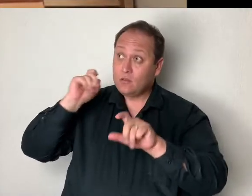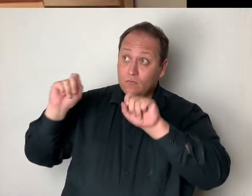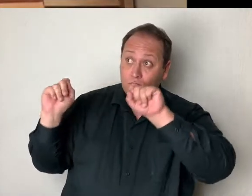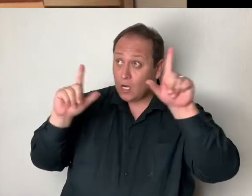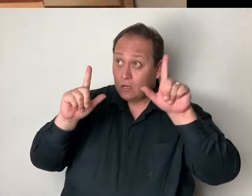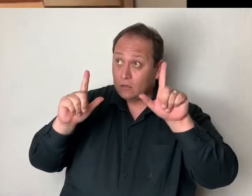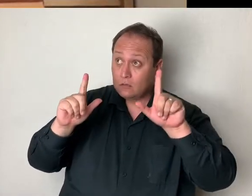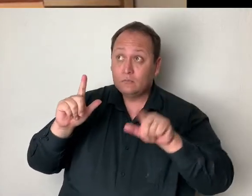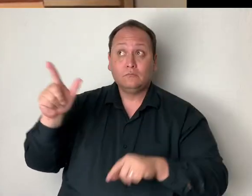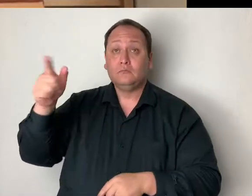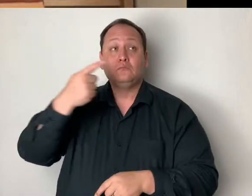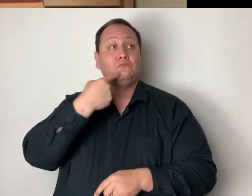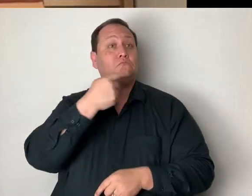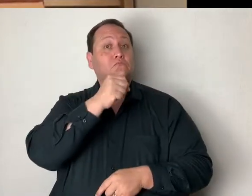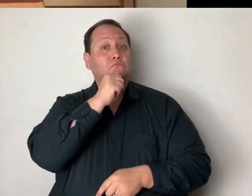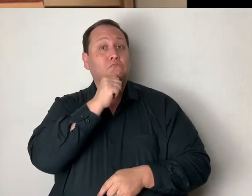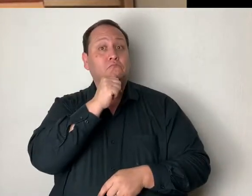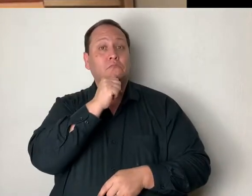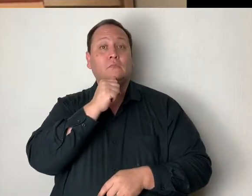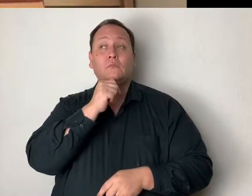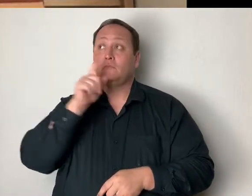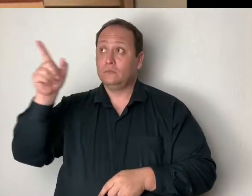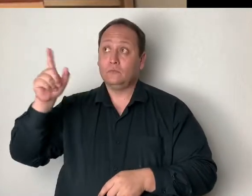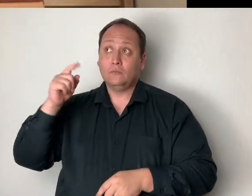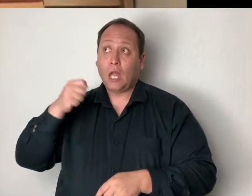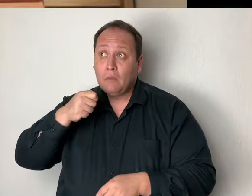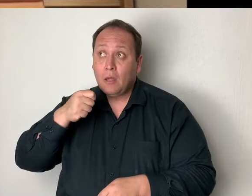Tu micrófono, Aida.